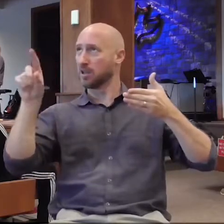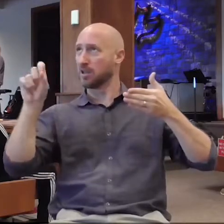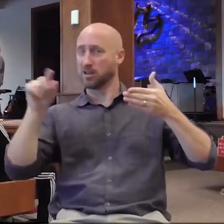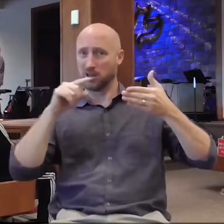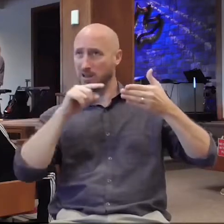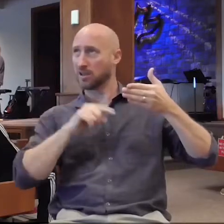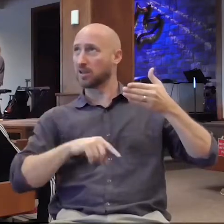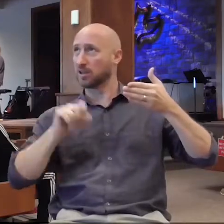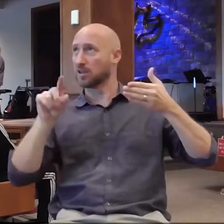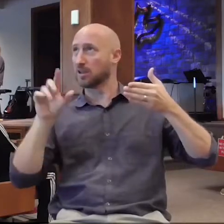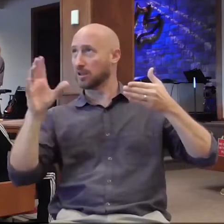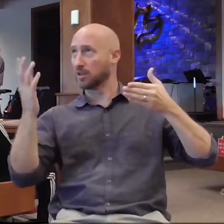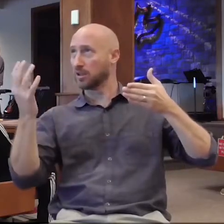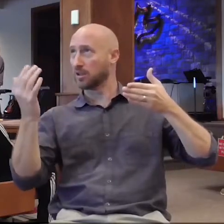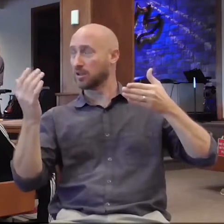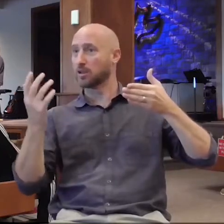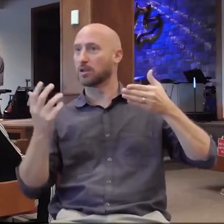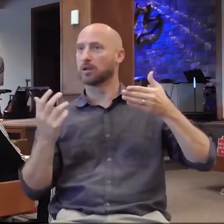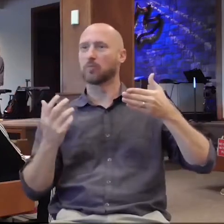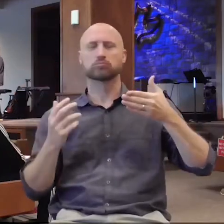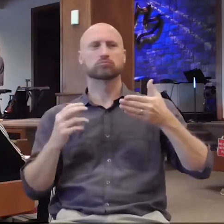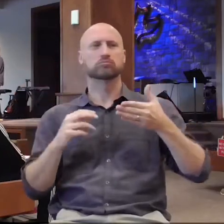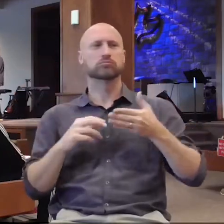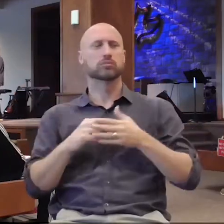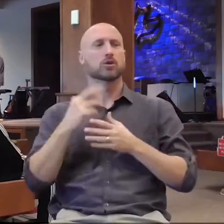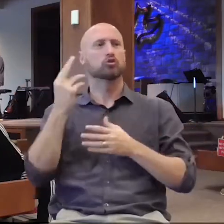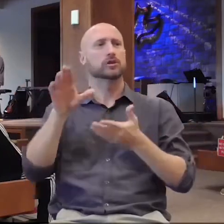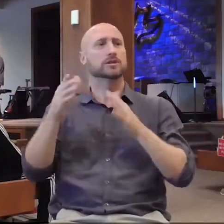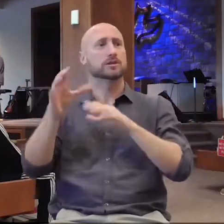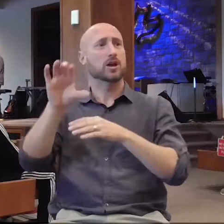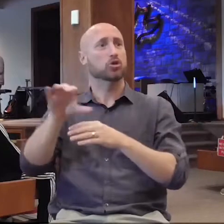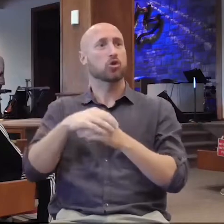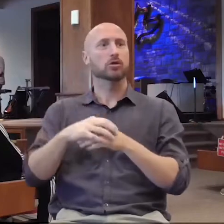The reason his son died on the cross was to restore fellowship again.